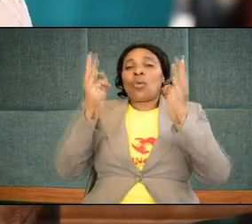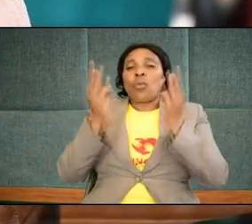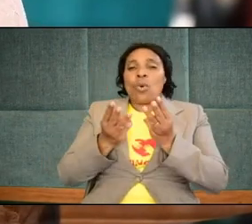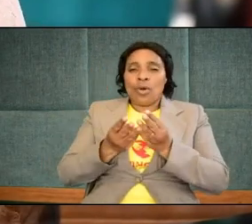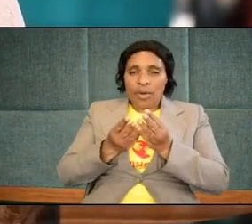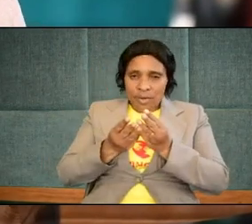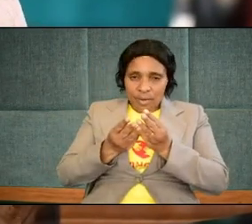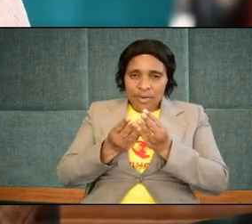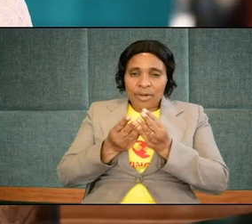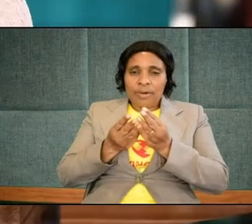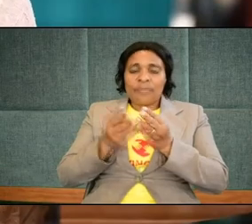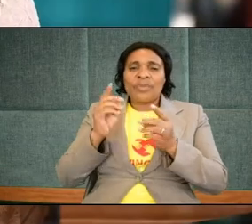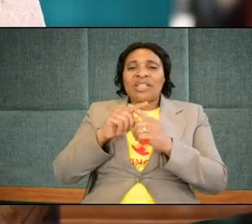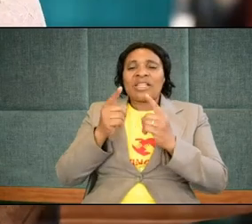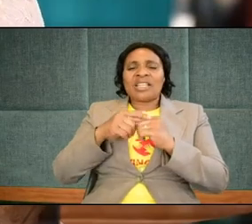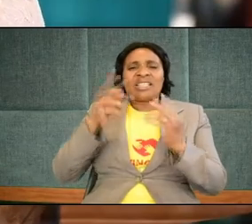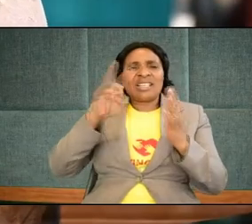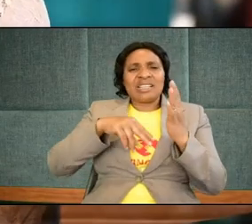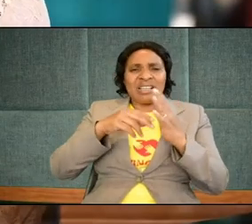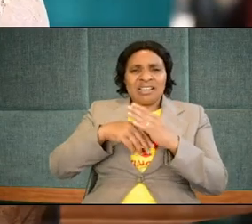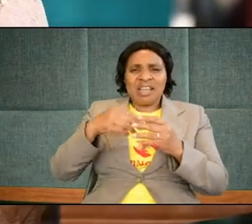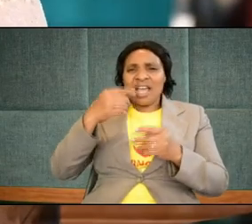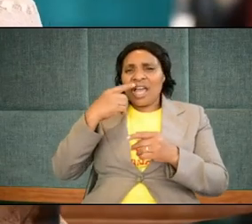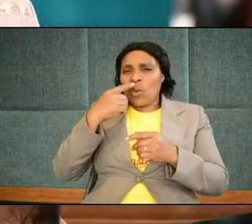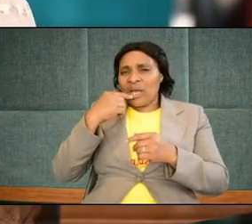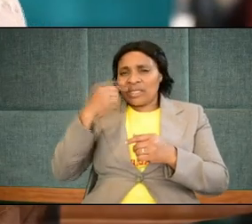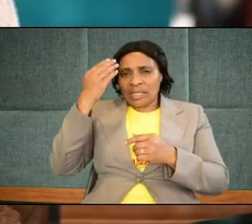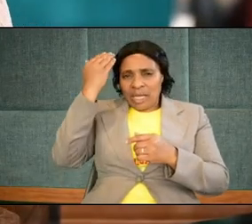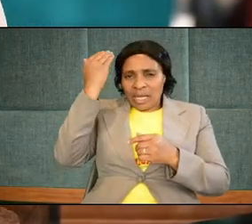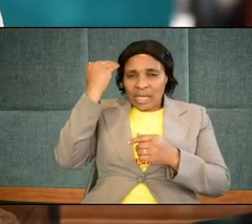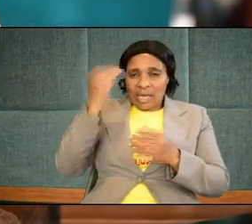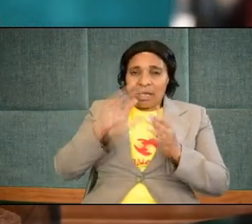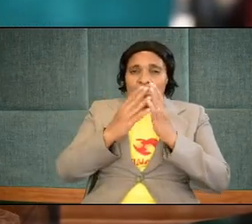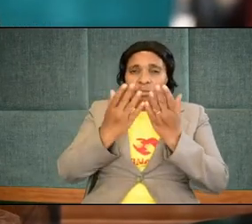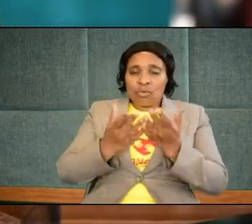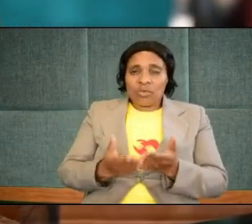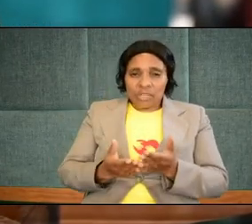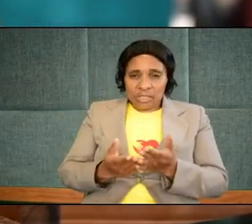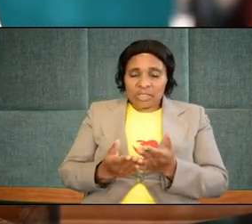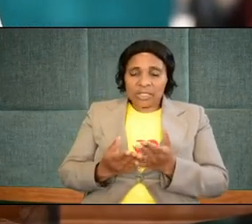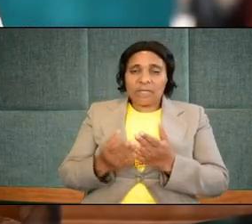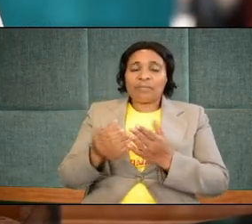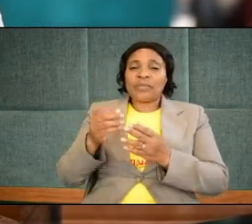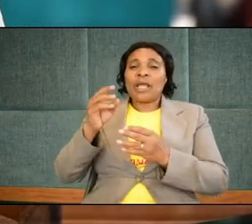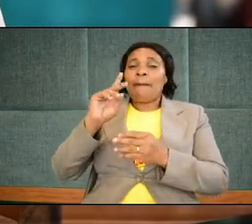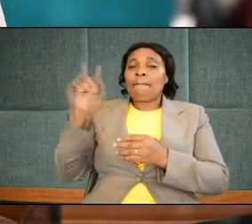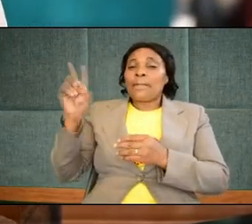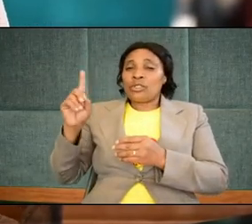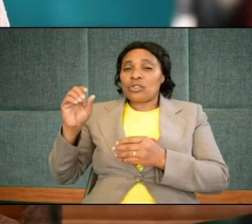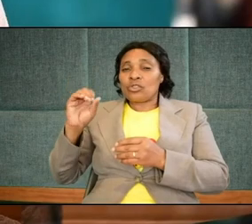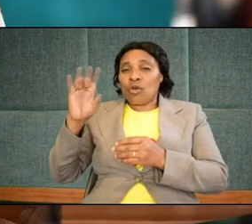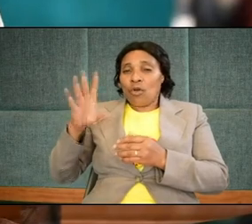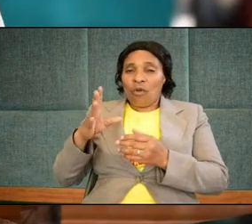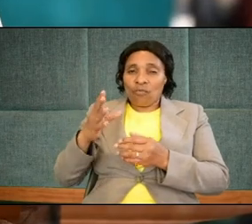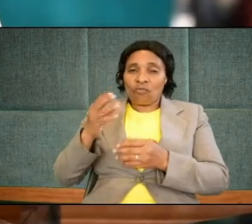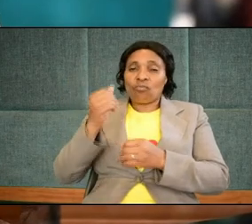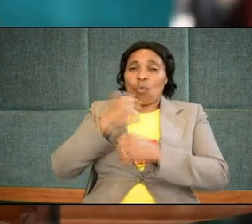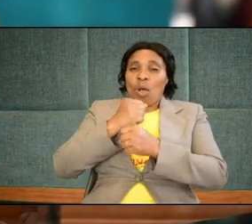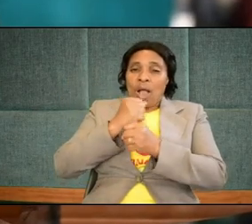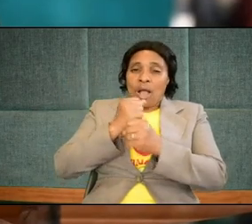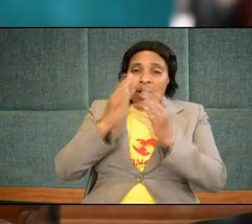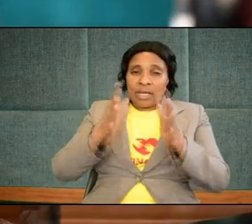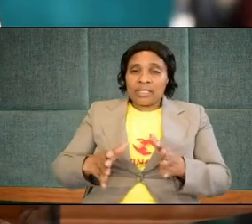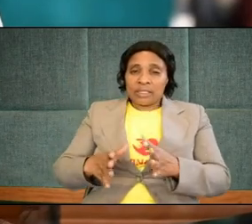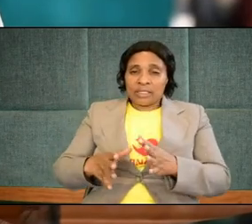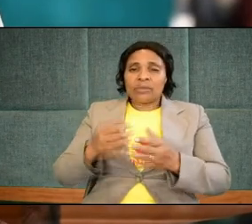world." Then he read in Ellen White's book, Colloquial Ministry, "The canvassing work, properly